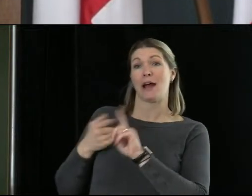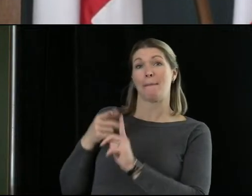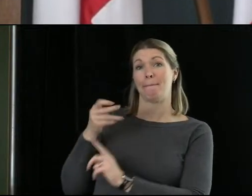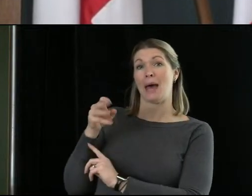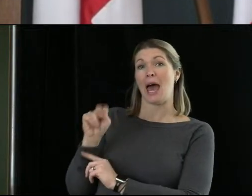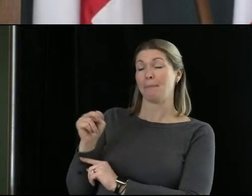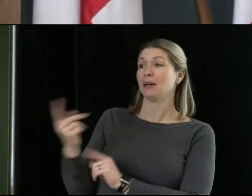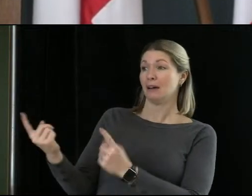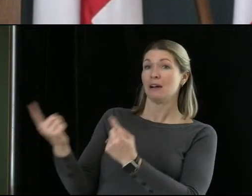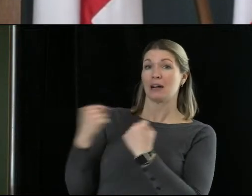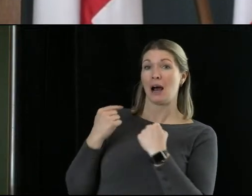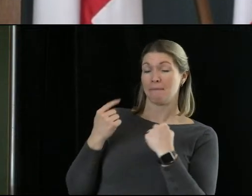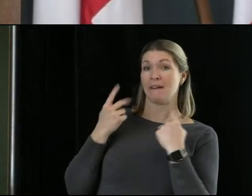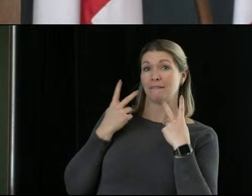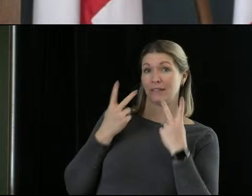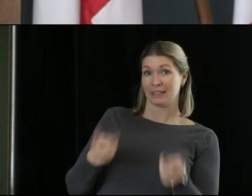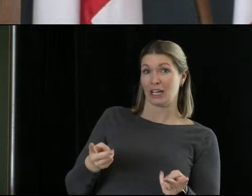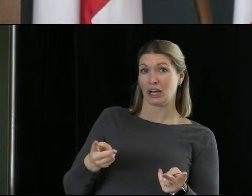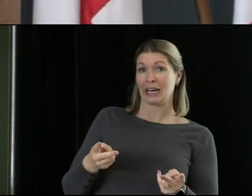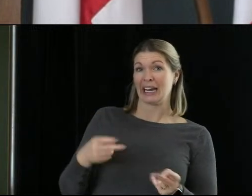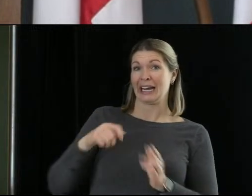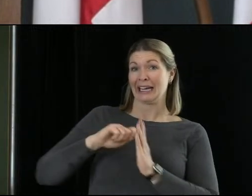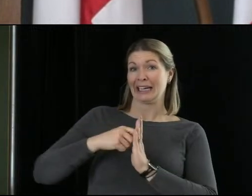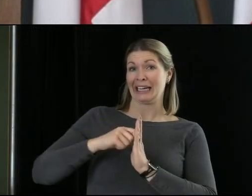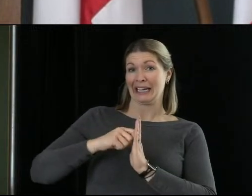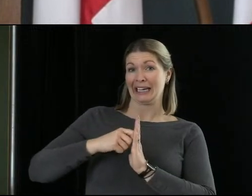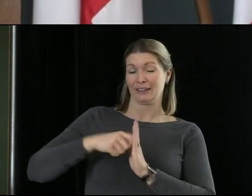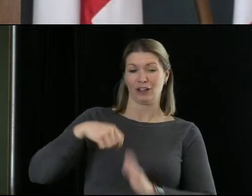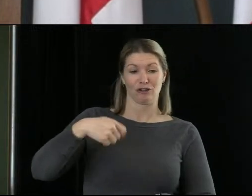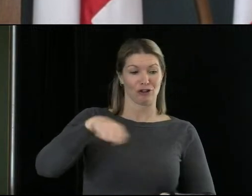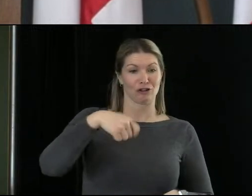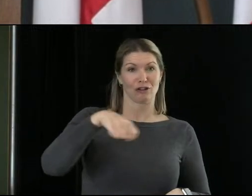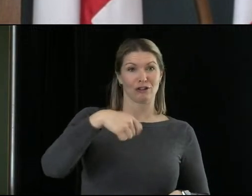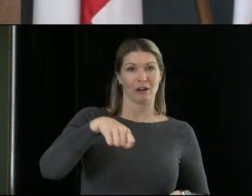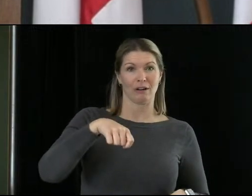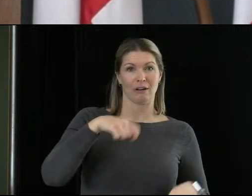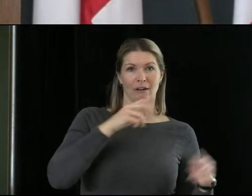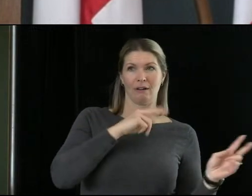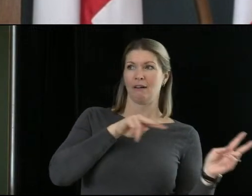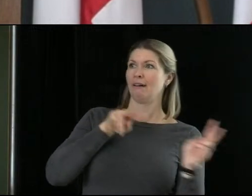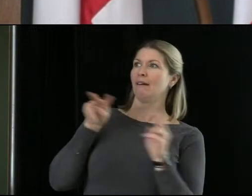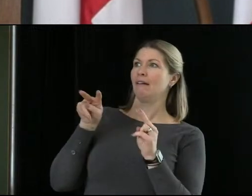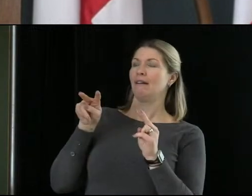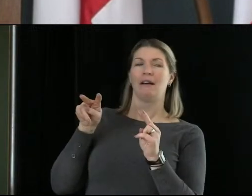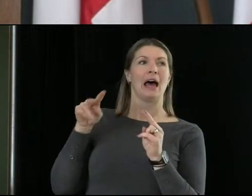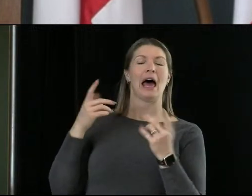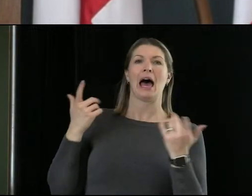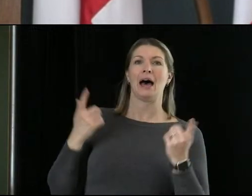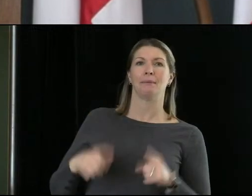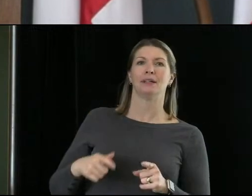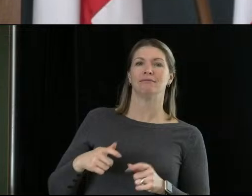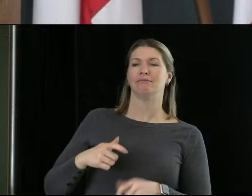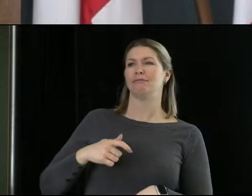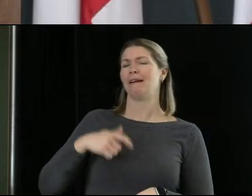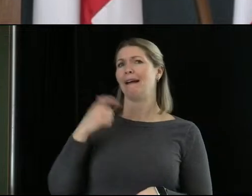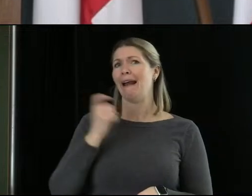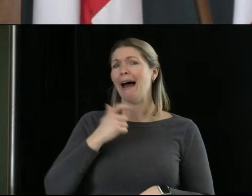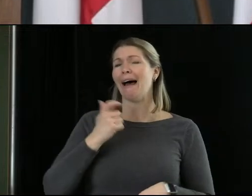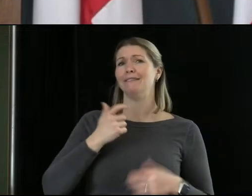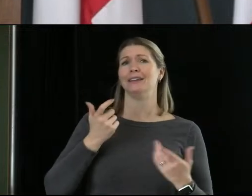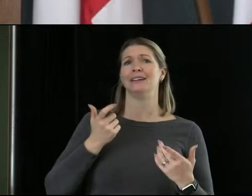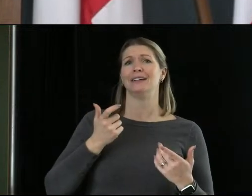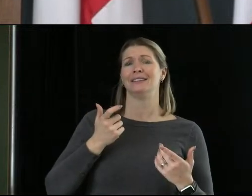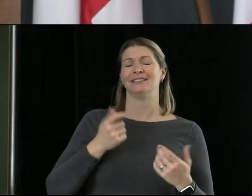shook her car keys in front of her when she was leaving, which ignited a contagious giggle from Julianne.